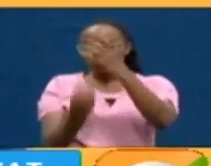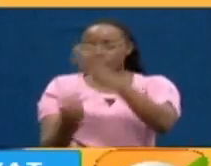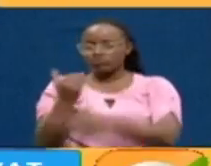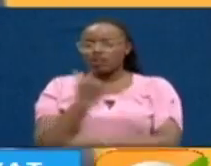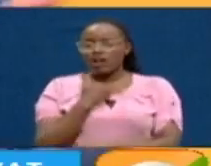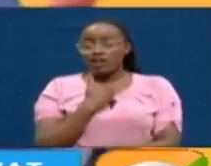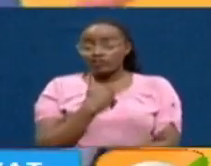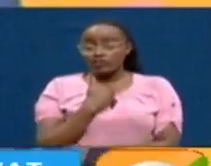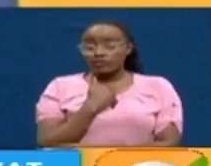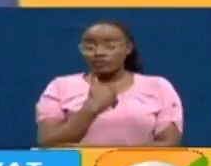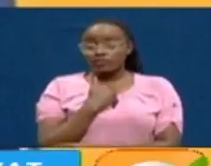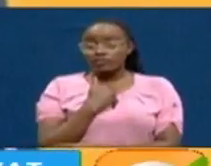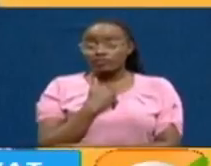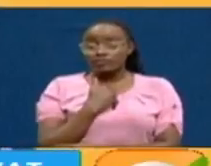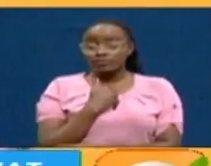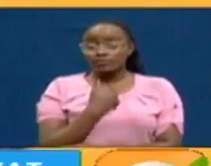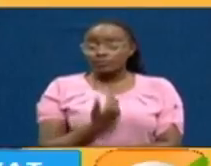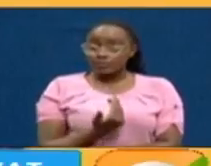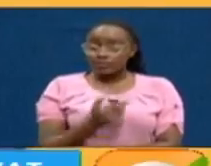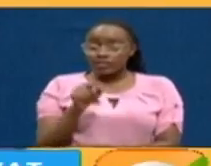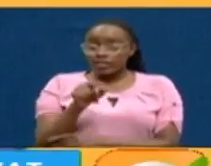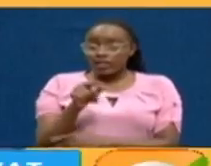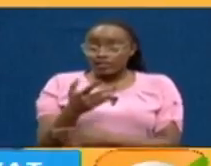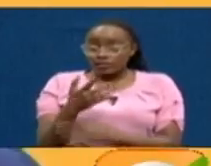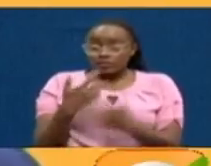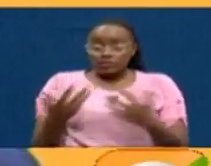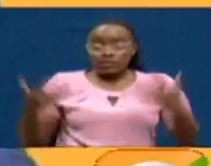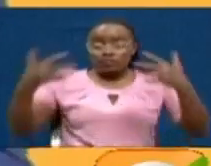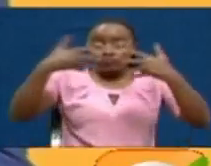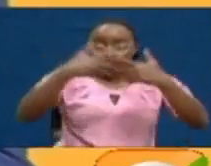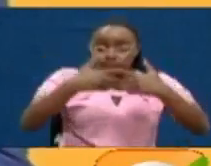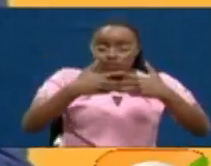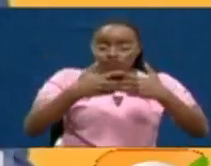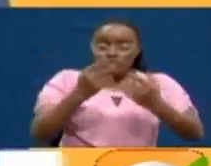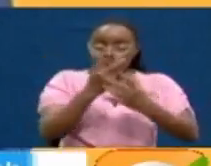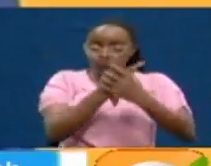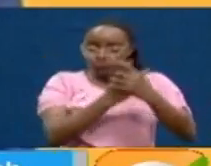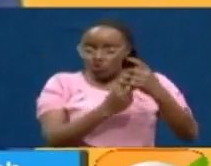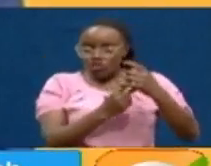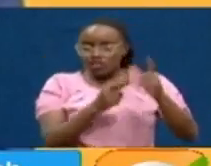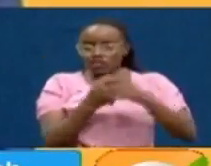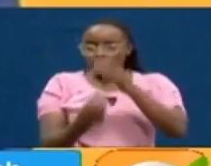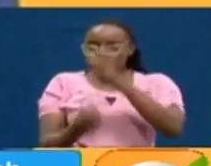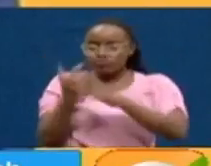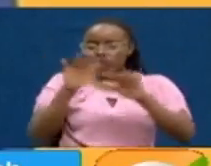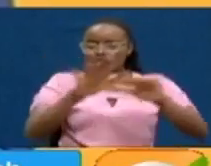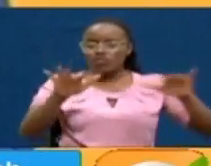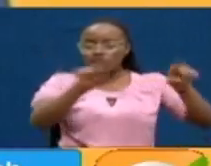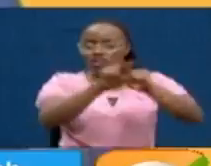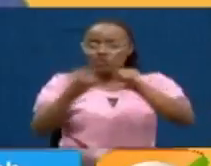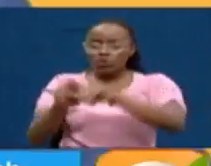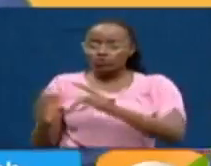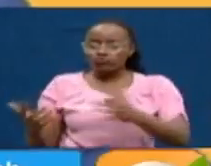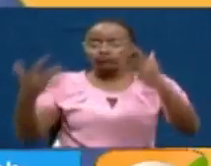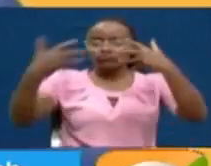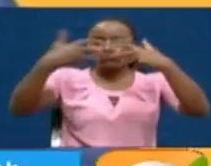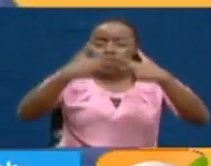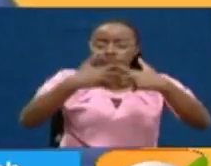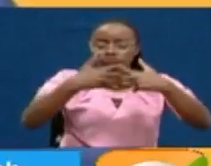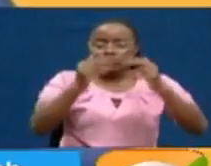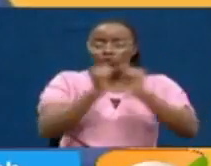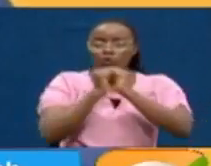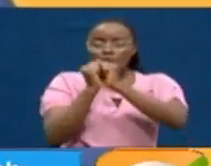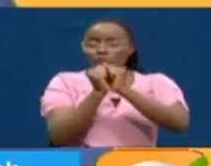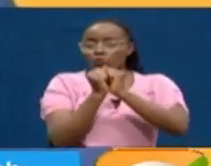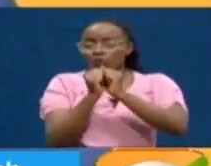these that the backward integration you're talking here and the forward integration, a creation of the markets, and also integration with